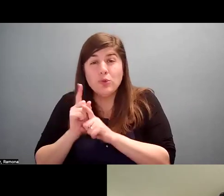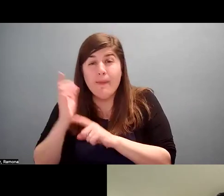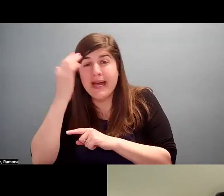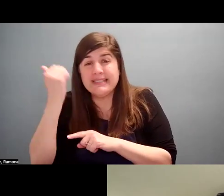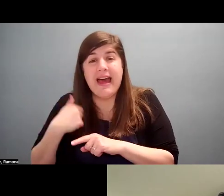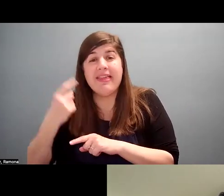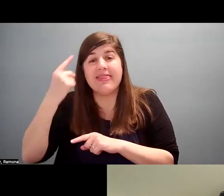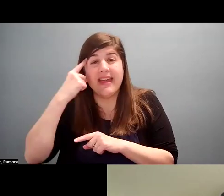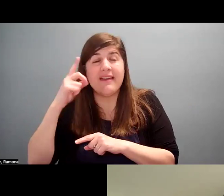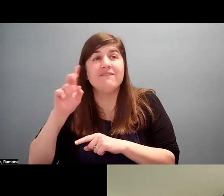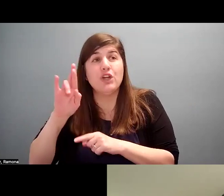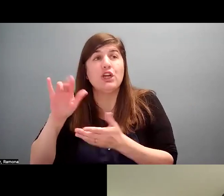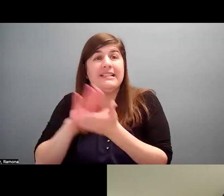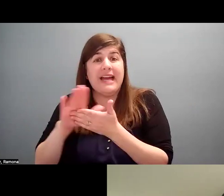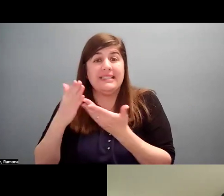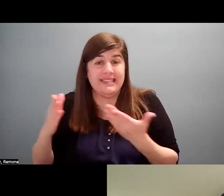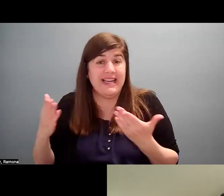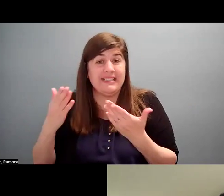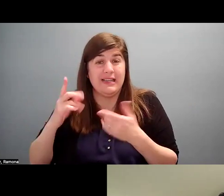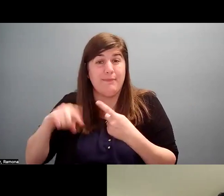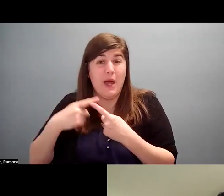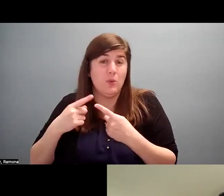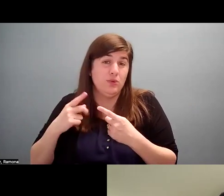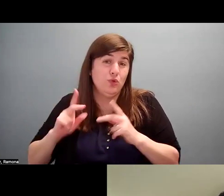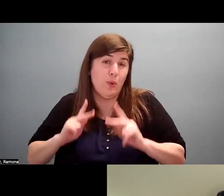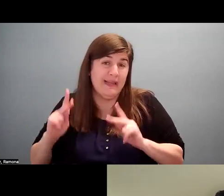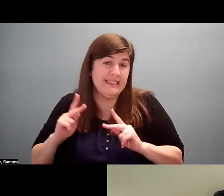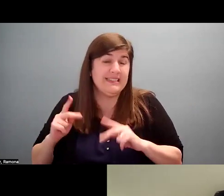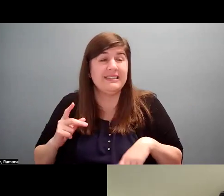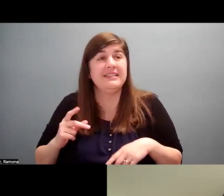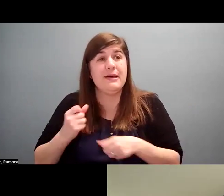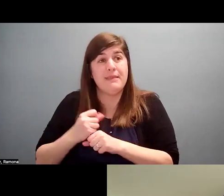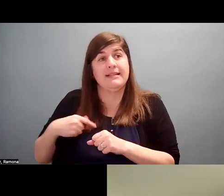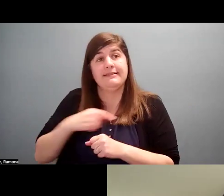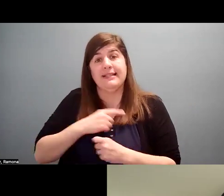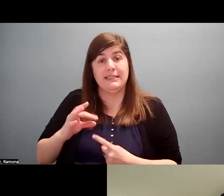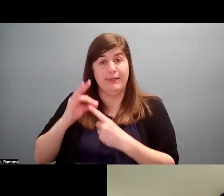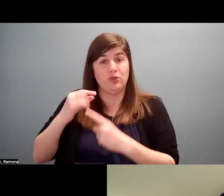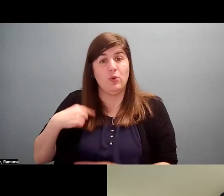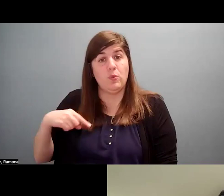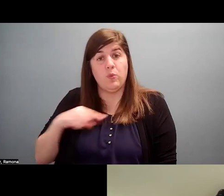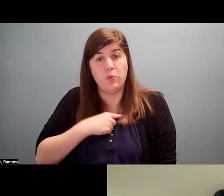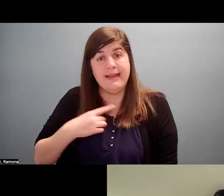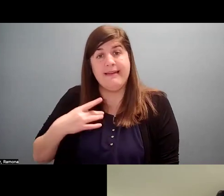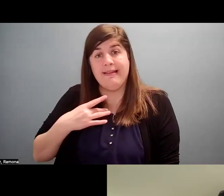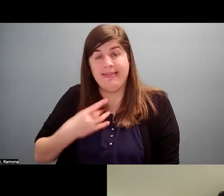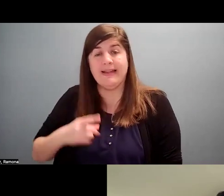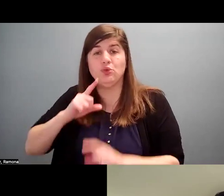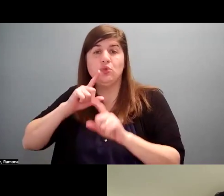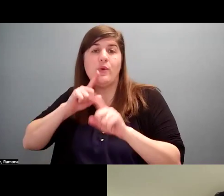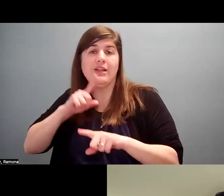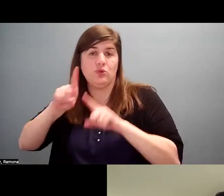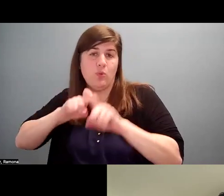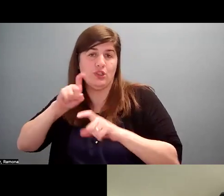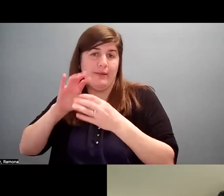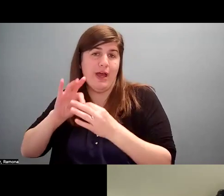think a very nice thing about humans is that we something that makes us special is that we like to answer questions about the